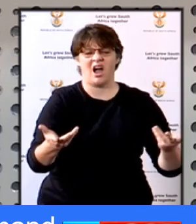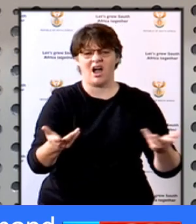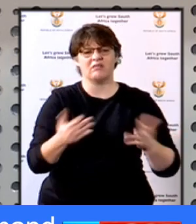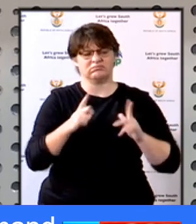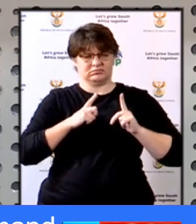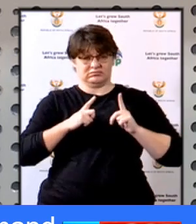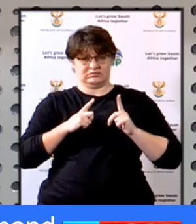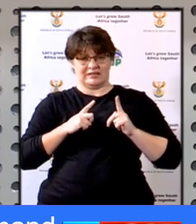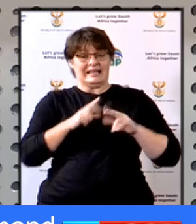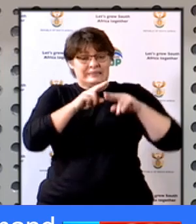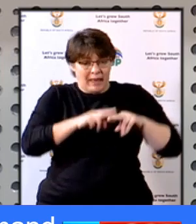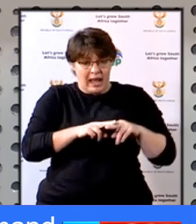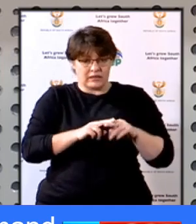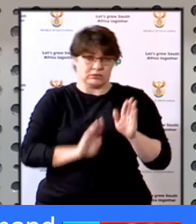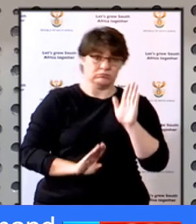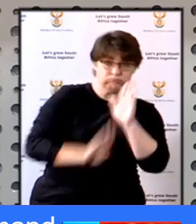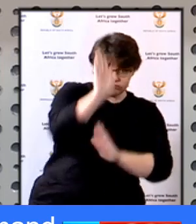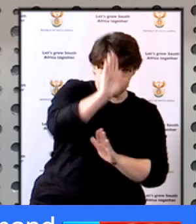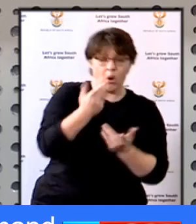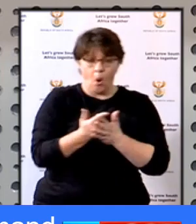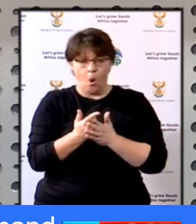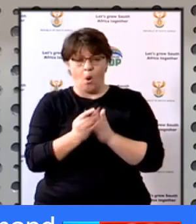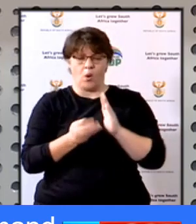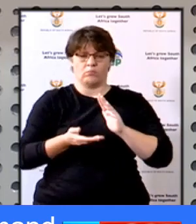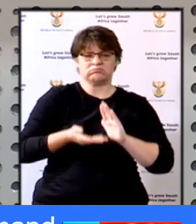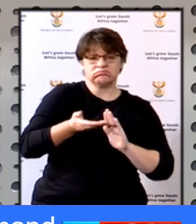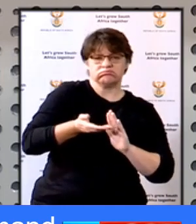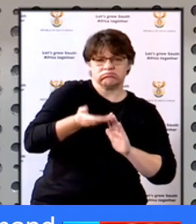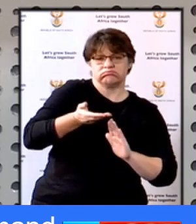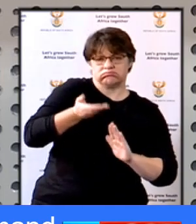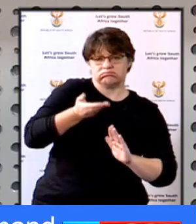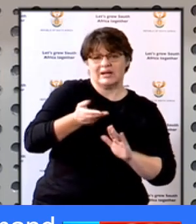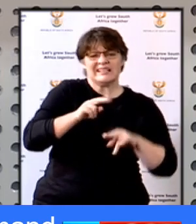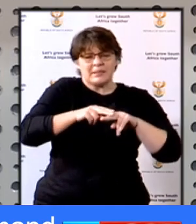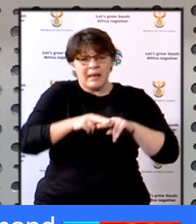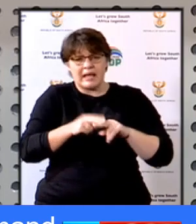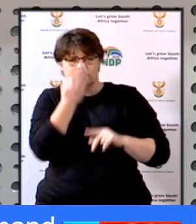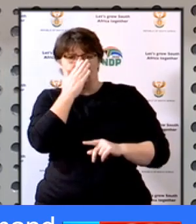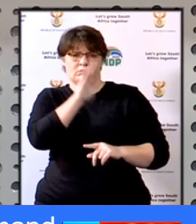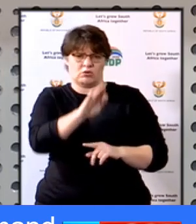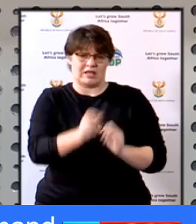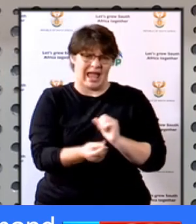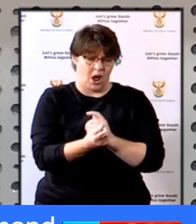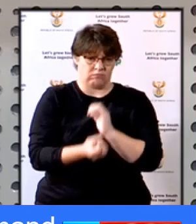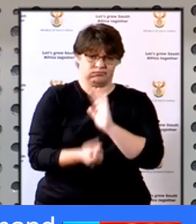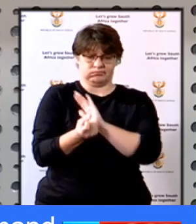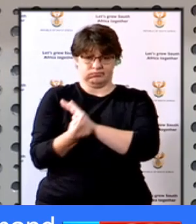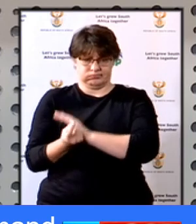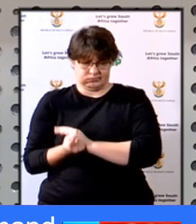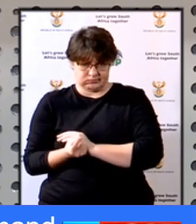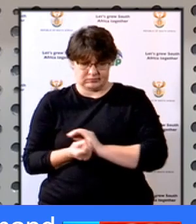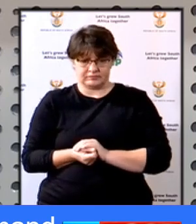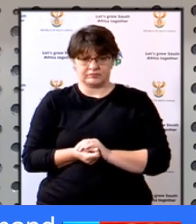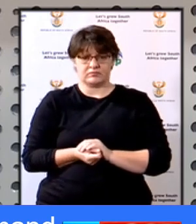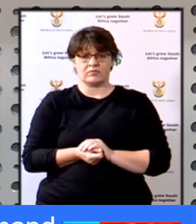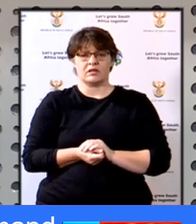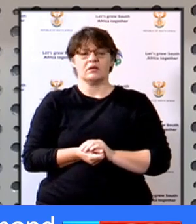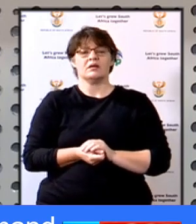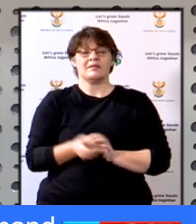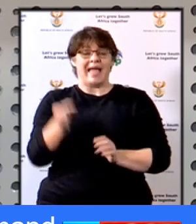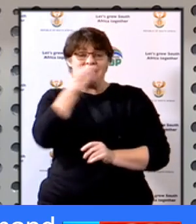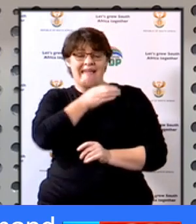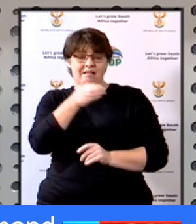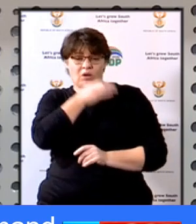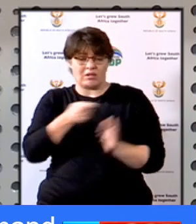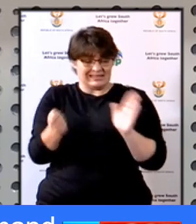got to keep a degree of flexibility in the approach that we take. On the knock-on effect of the sale of alcohol, I